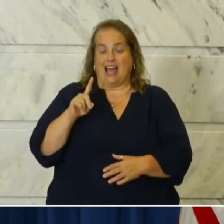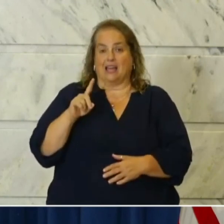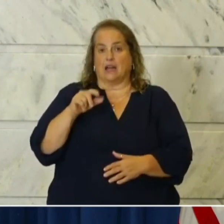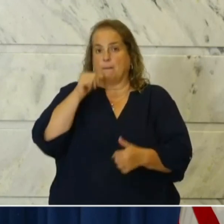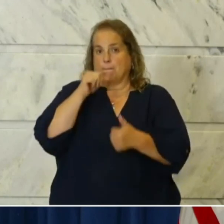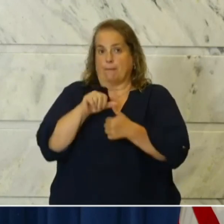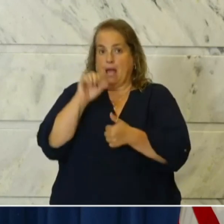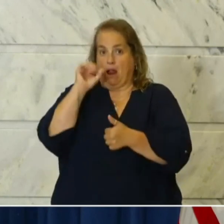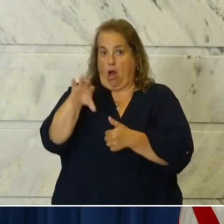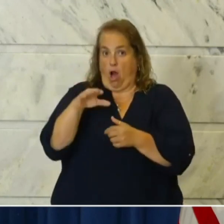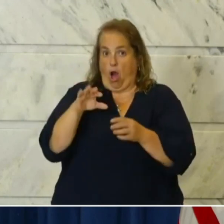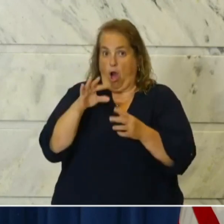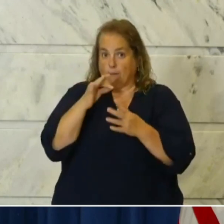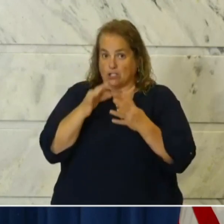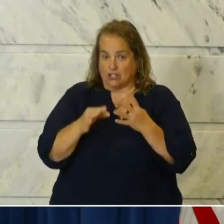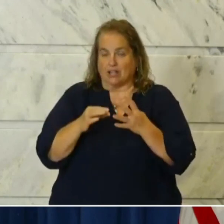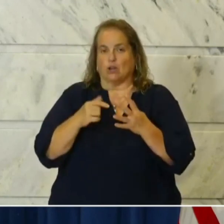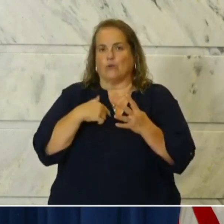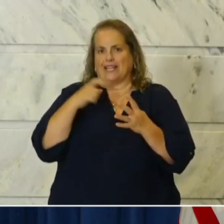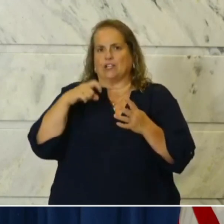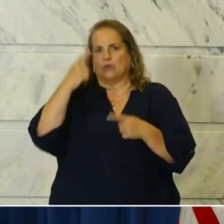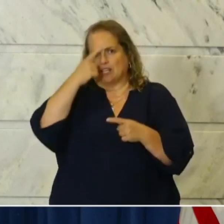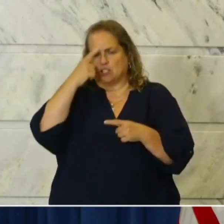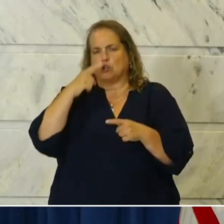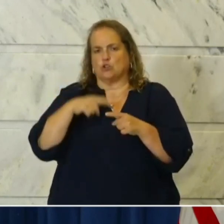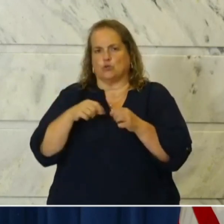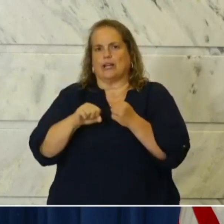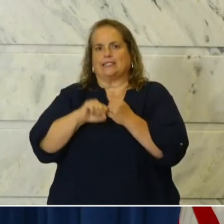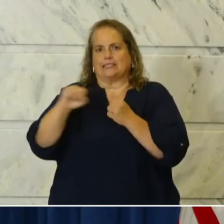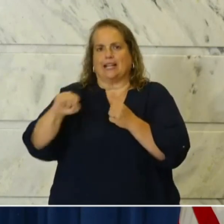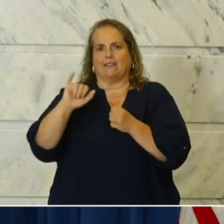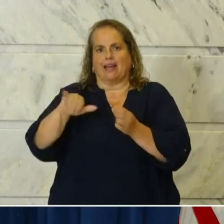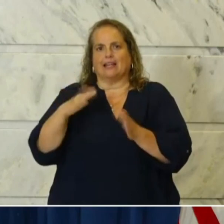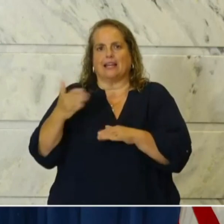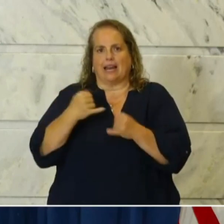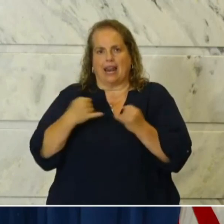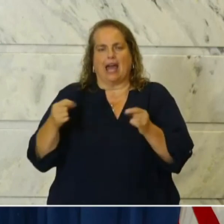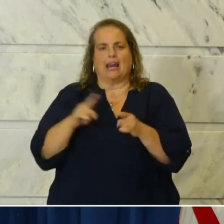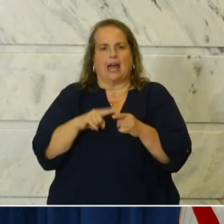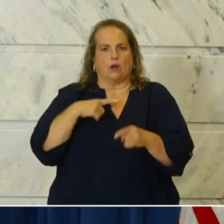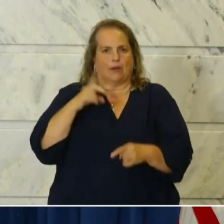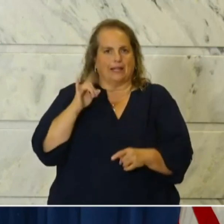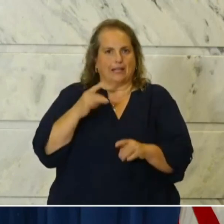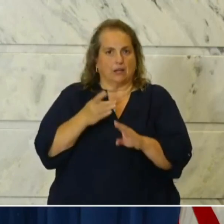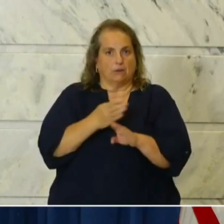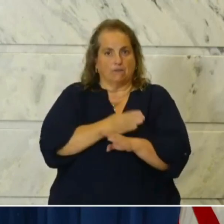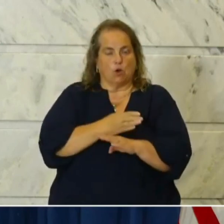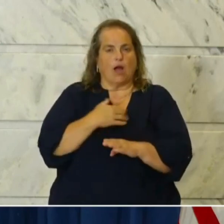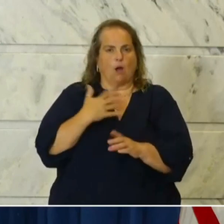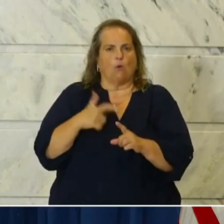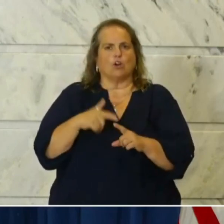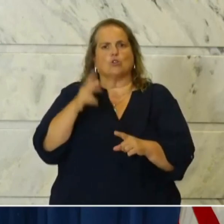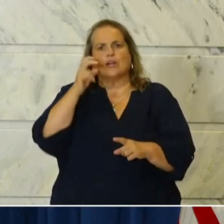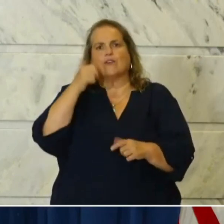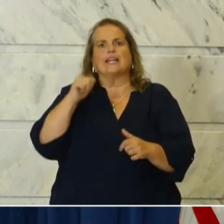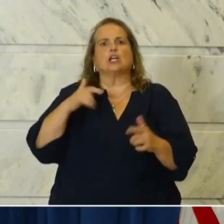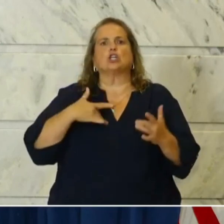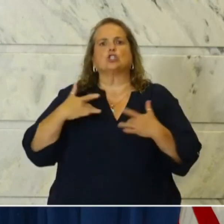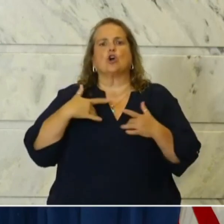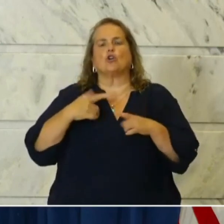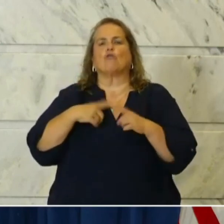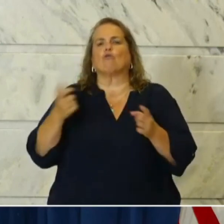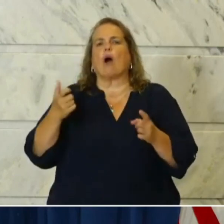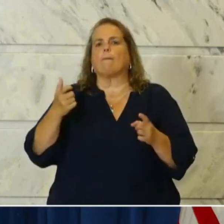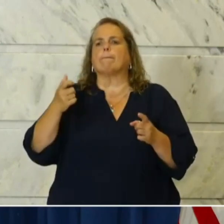option, and we can consider extending that deadline like we have before. I will want to hear out any concerns from the other